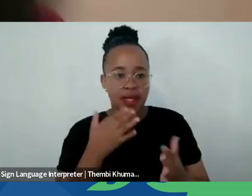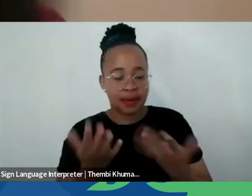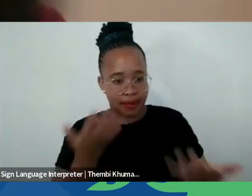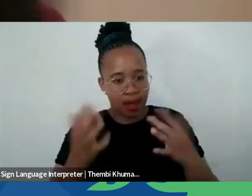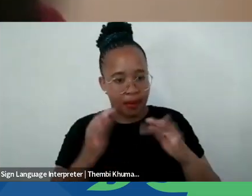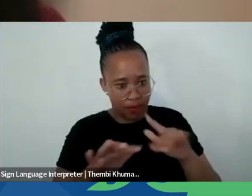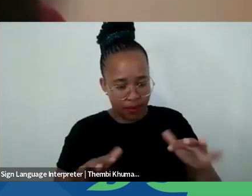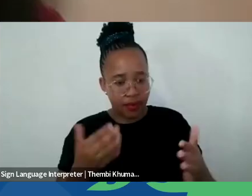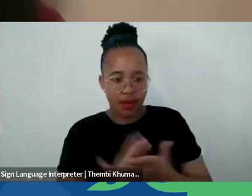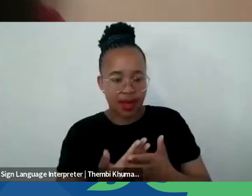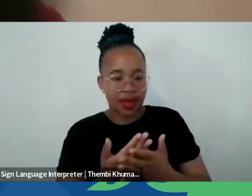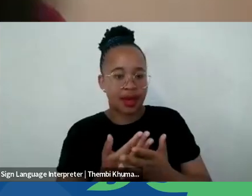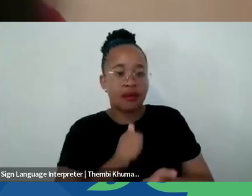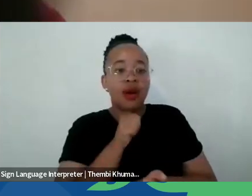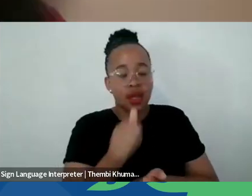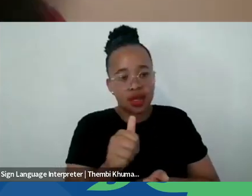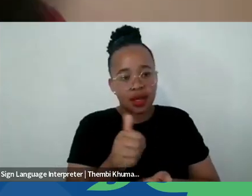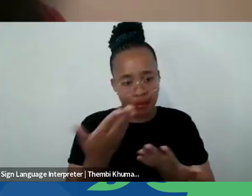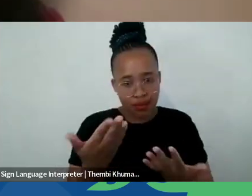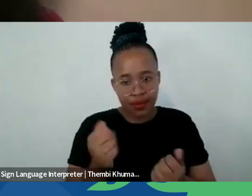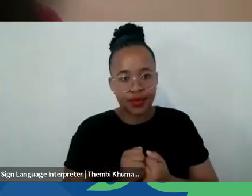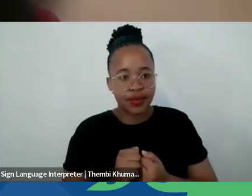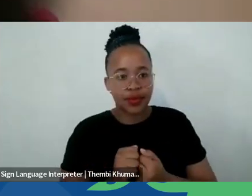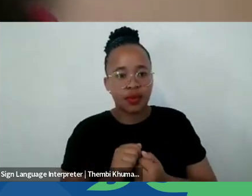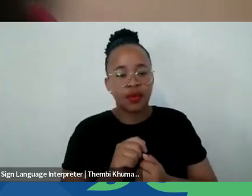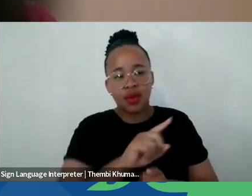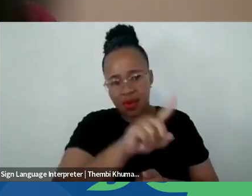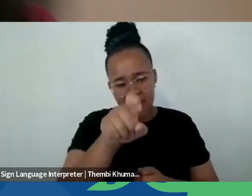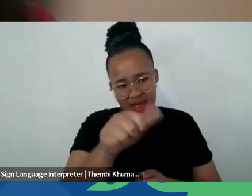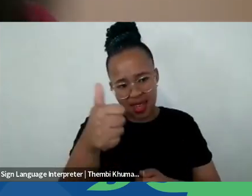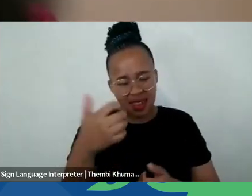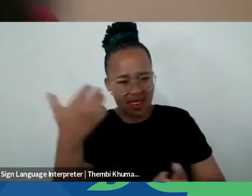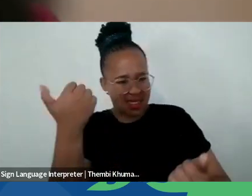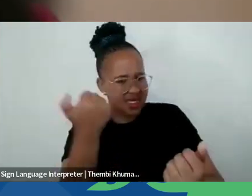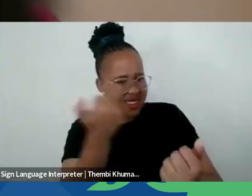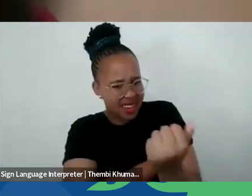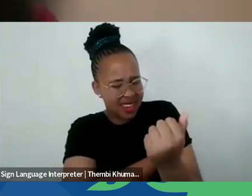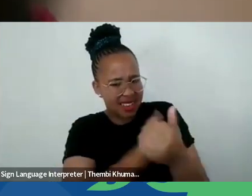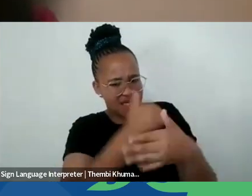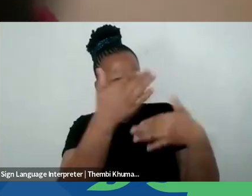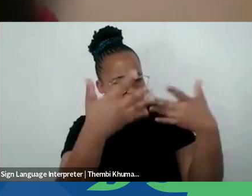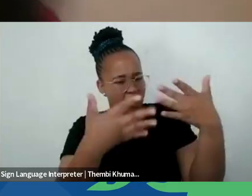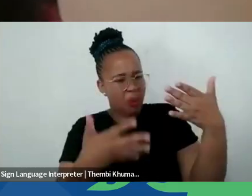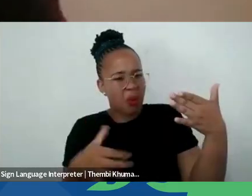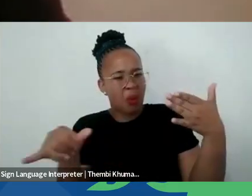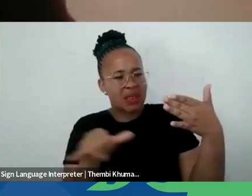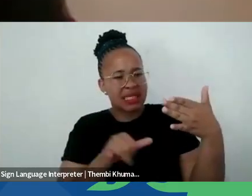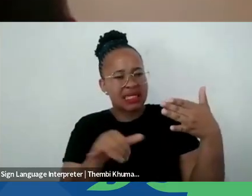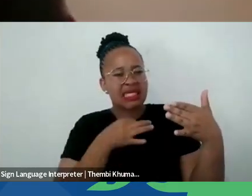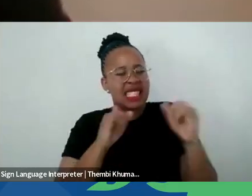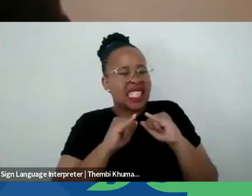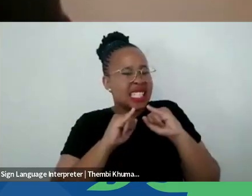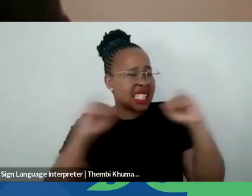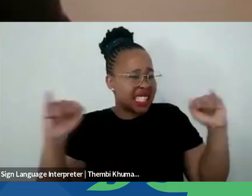is what are the drugs listed has had the most amount of complications? So which areas are we